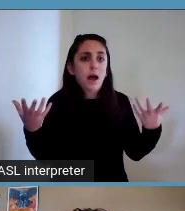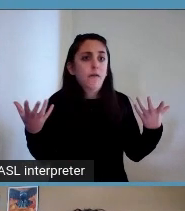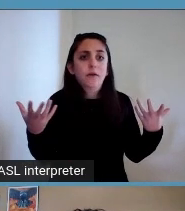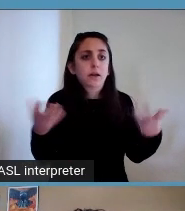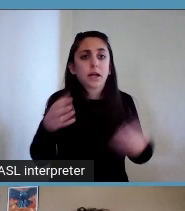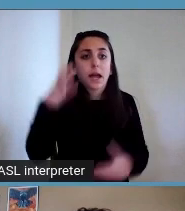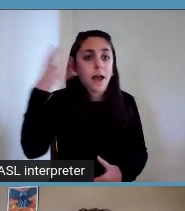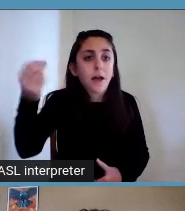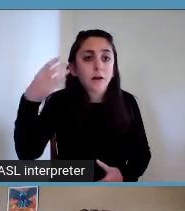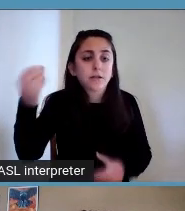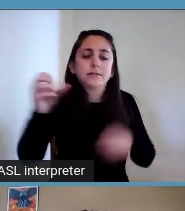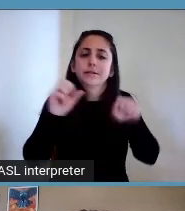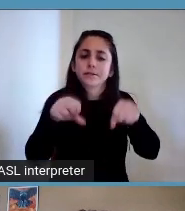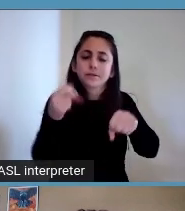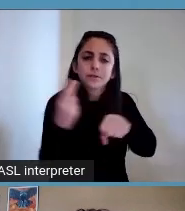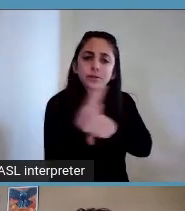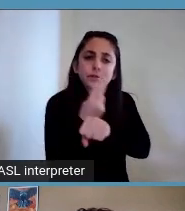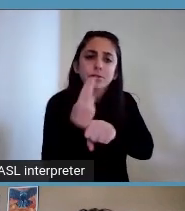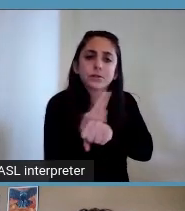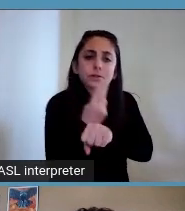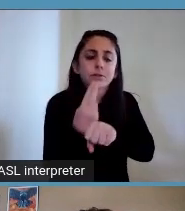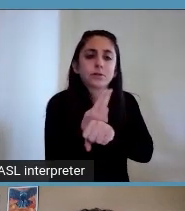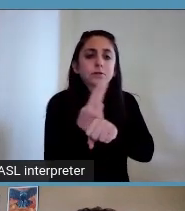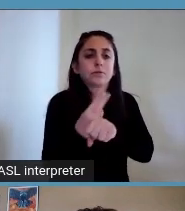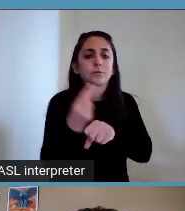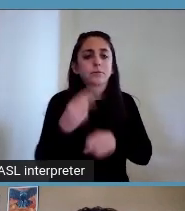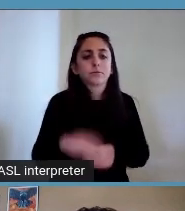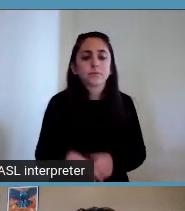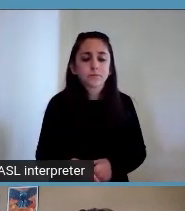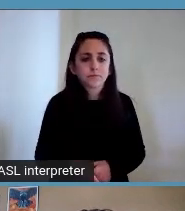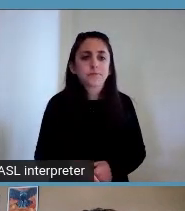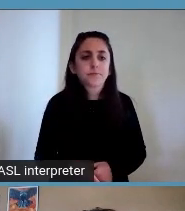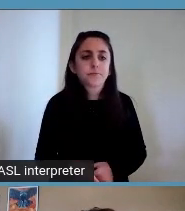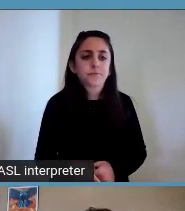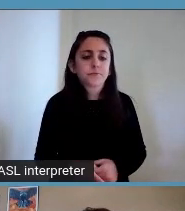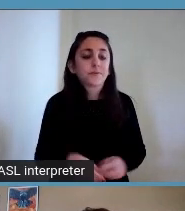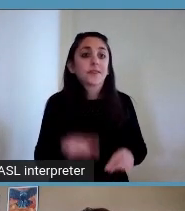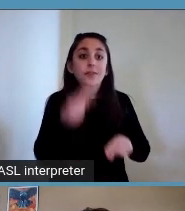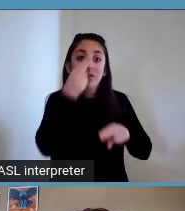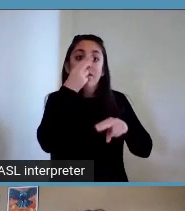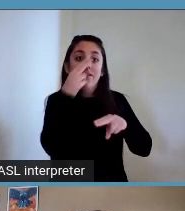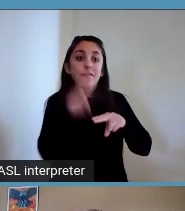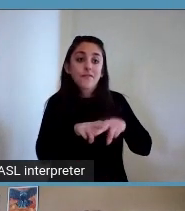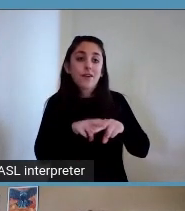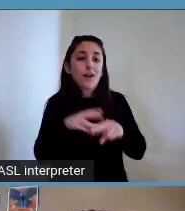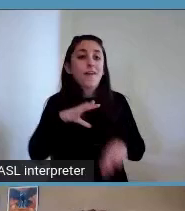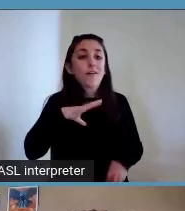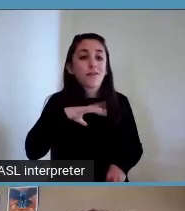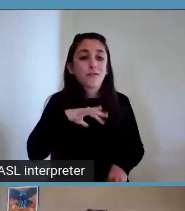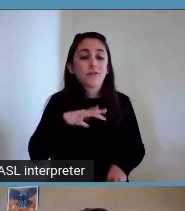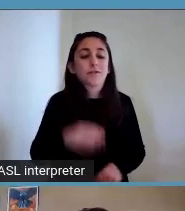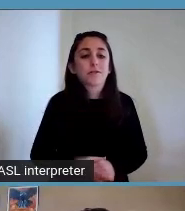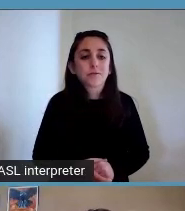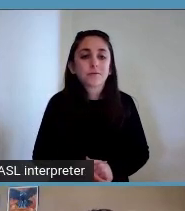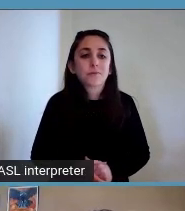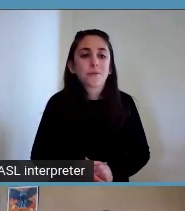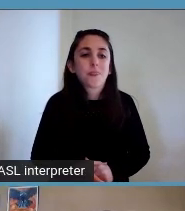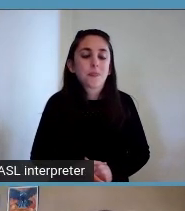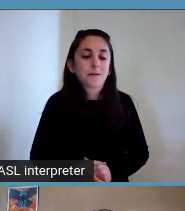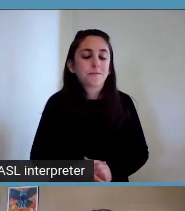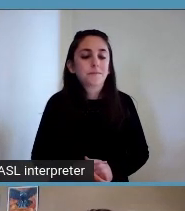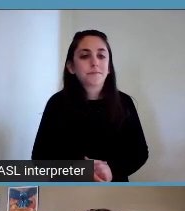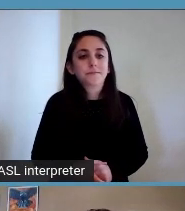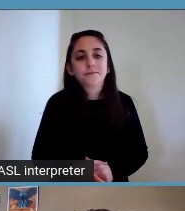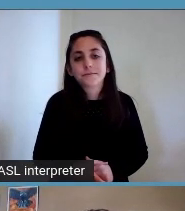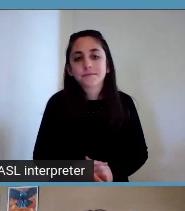fulfill our mission. And that's a really fun part of being a natural history museum and of me being a naturalist here.